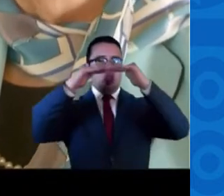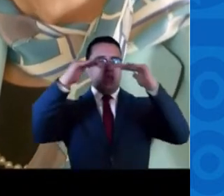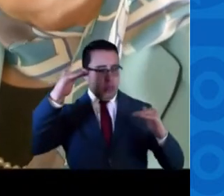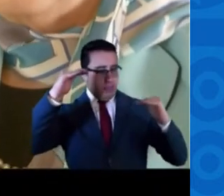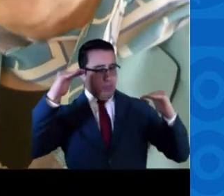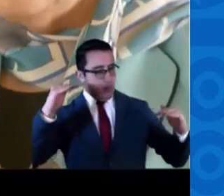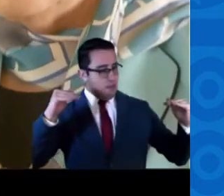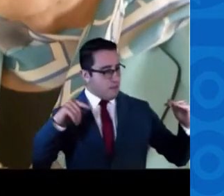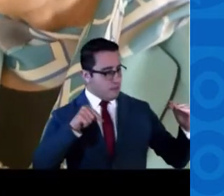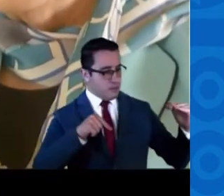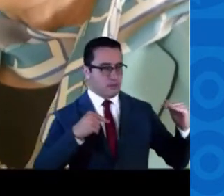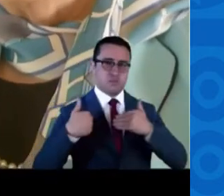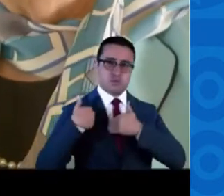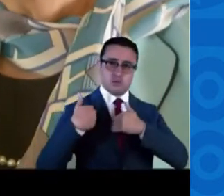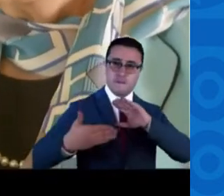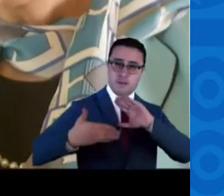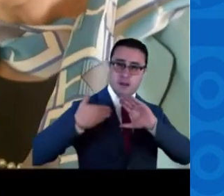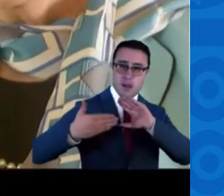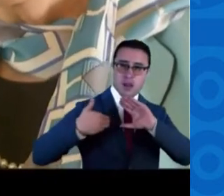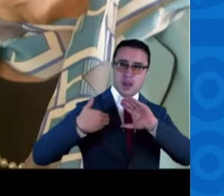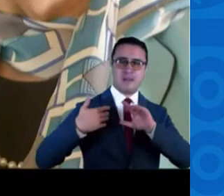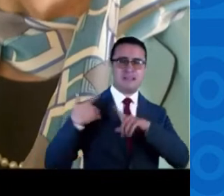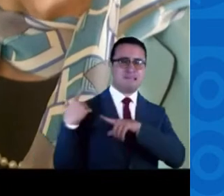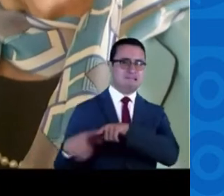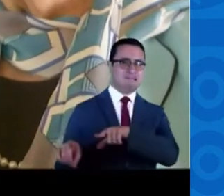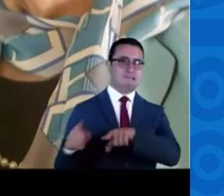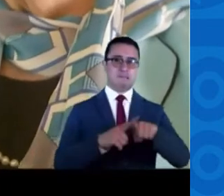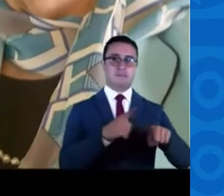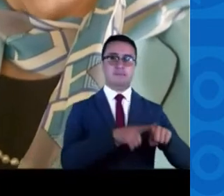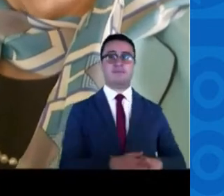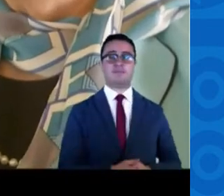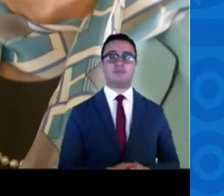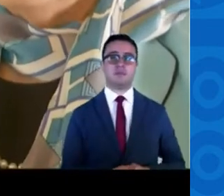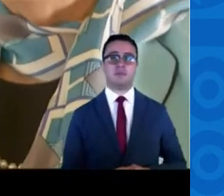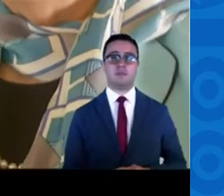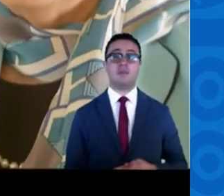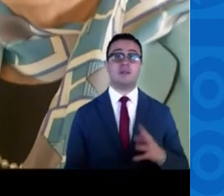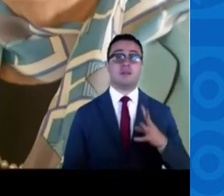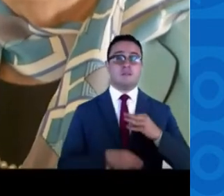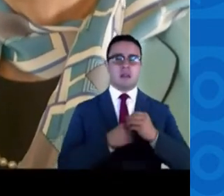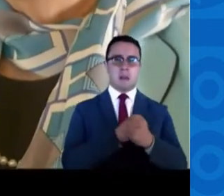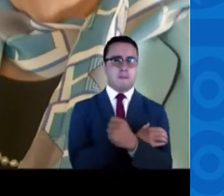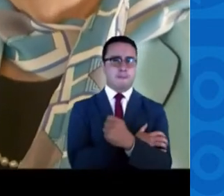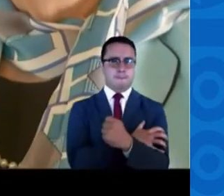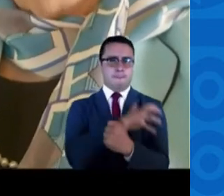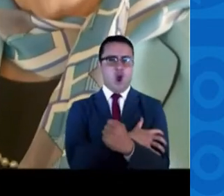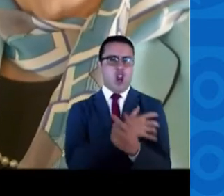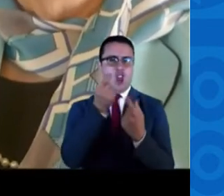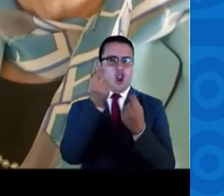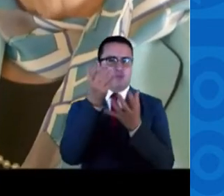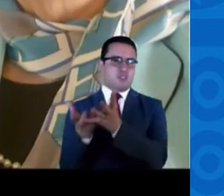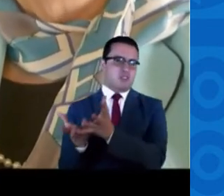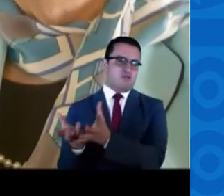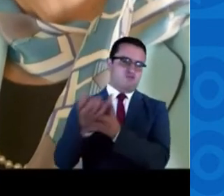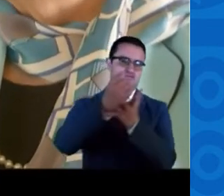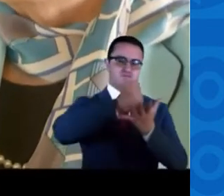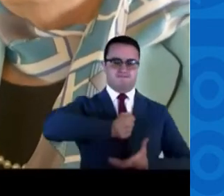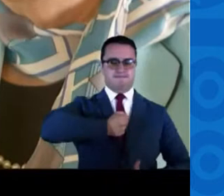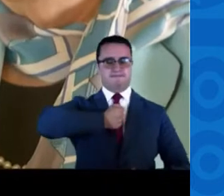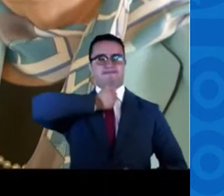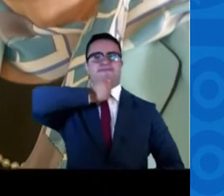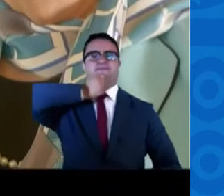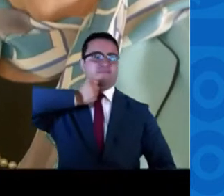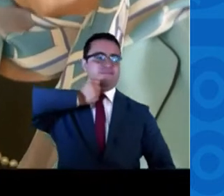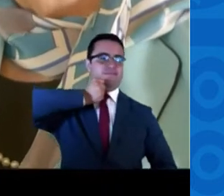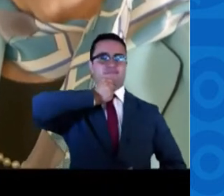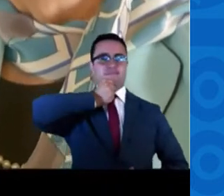great disparities in the response climatic or climate responsibilities. And on the other hand, the concentration of economic